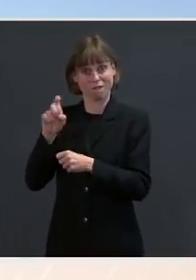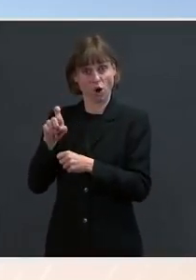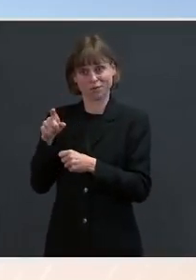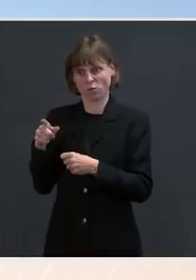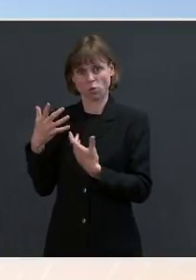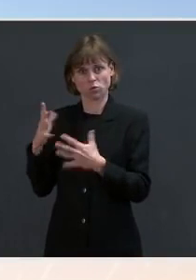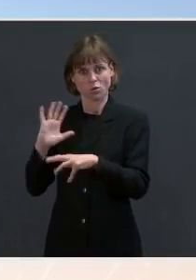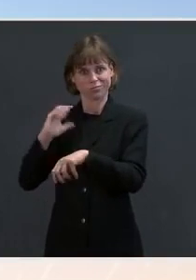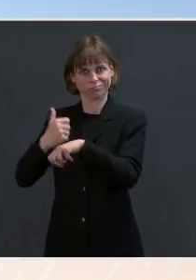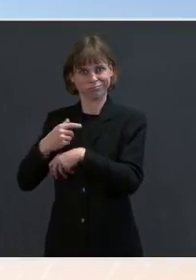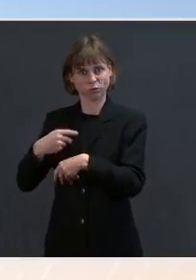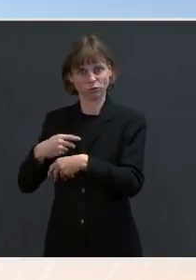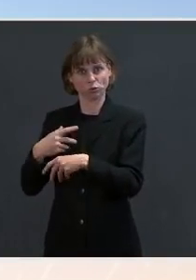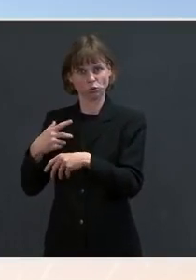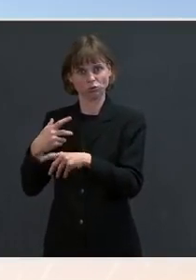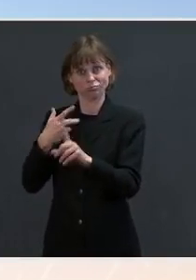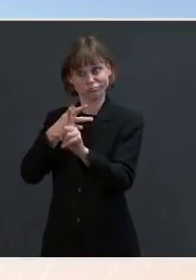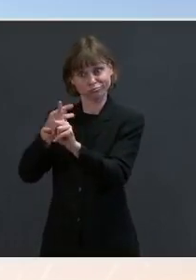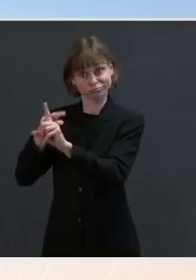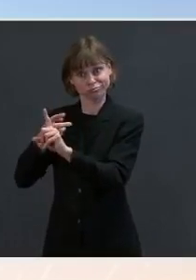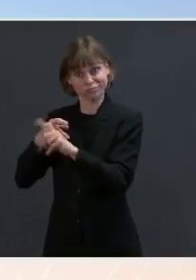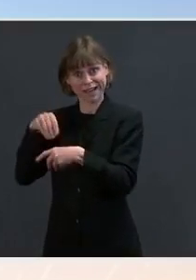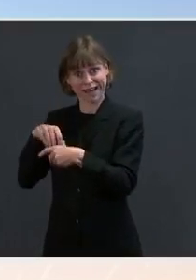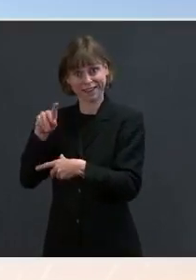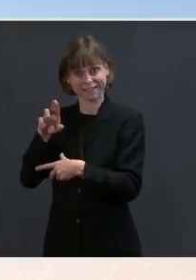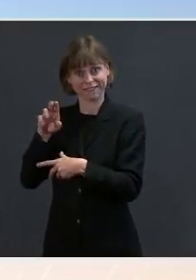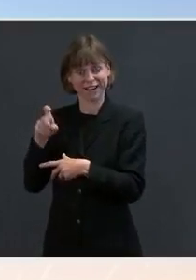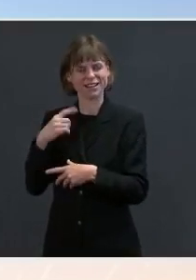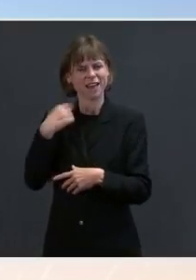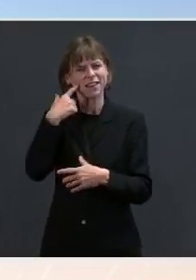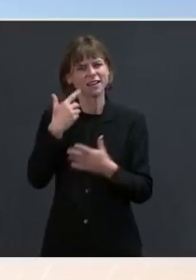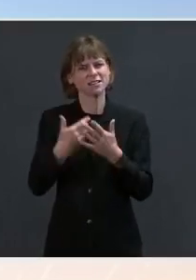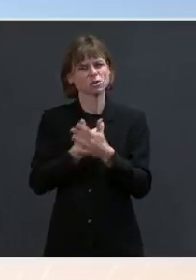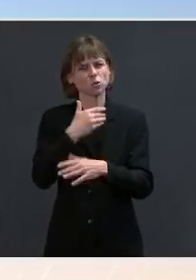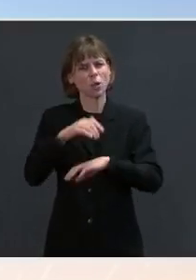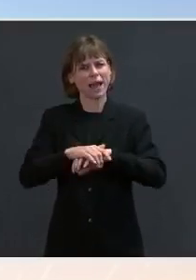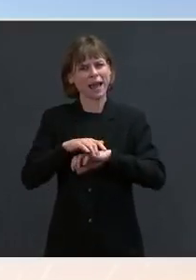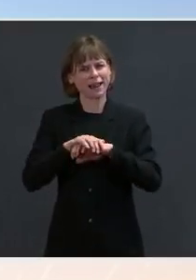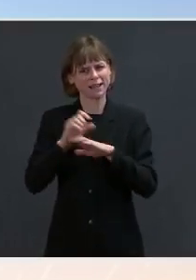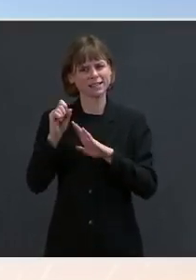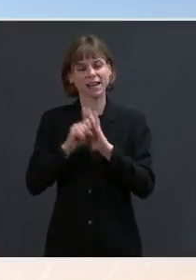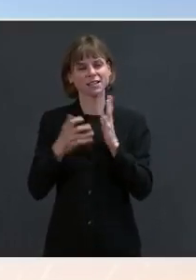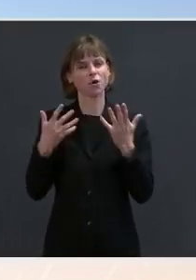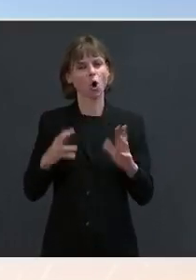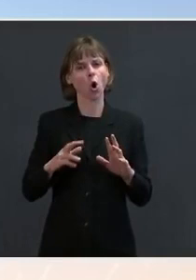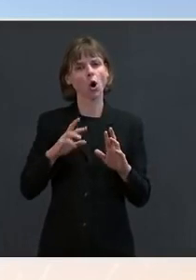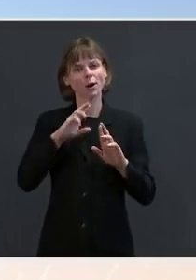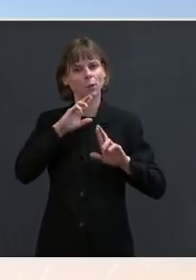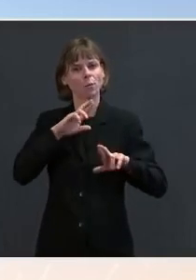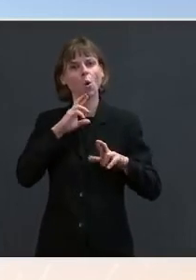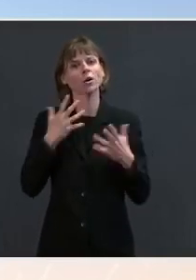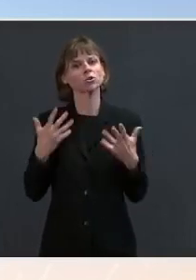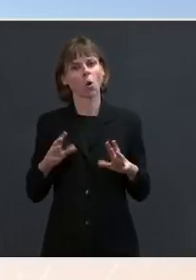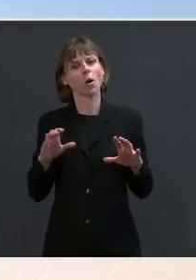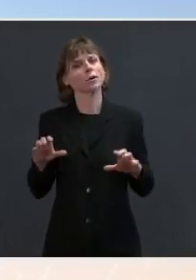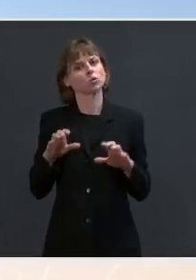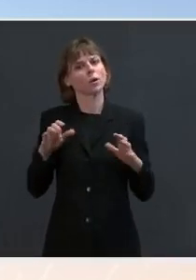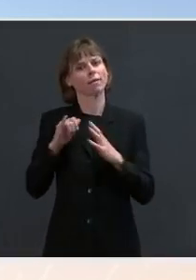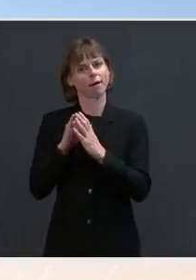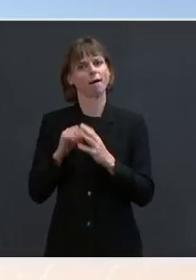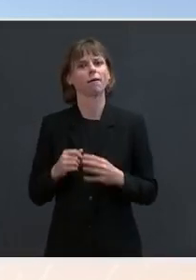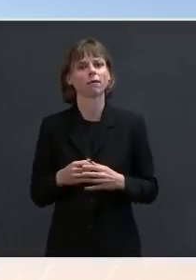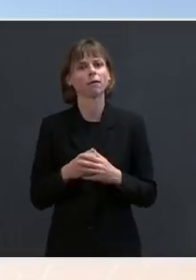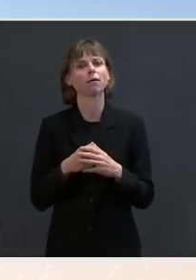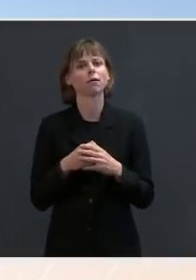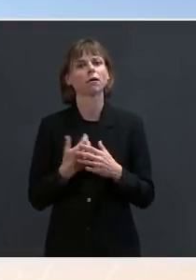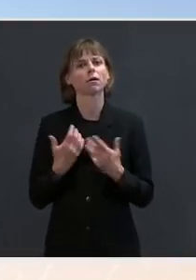I think, in some New England states, there was some reporting about it already being underway or about to be underway. So this was the step that